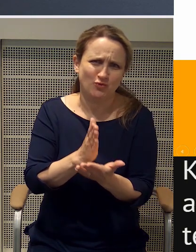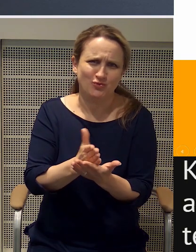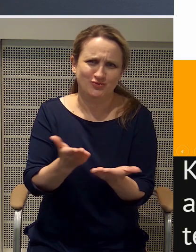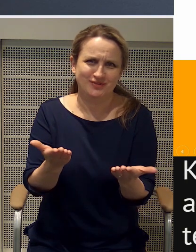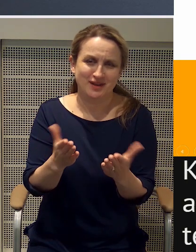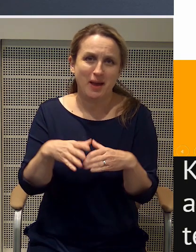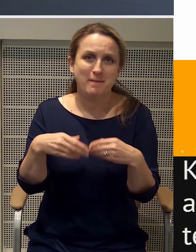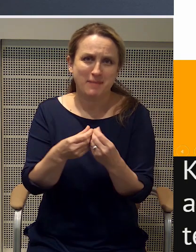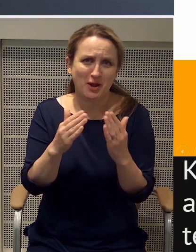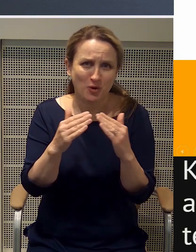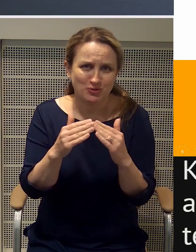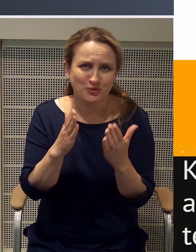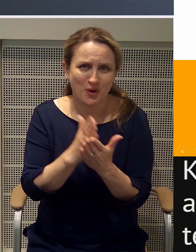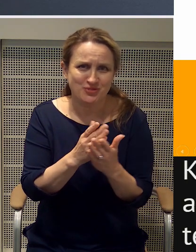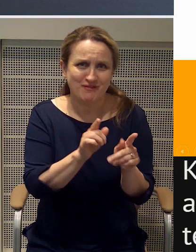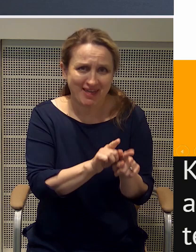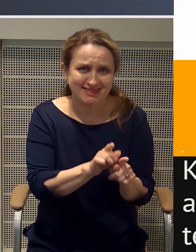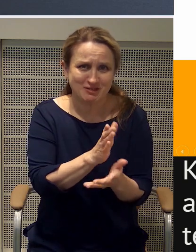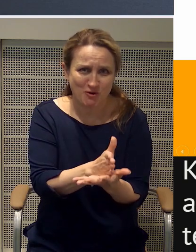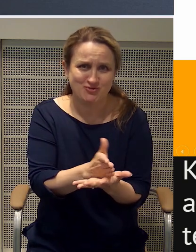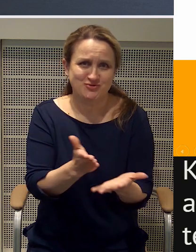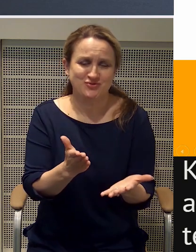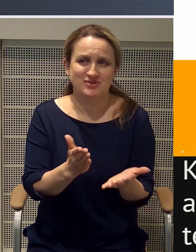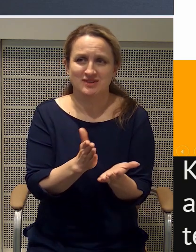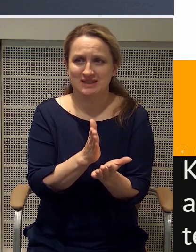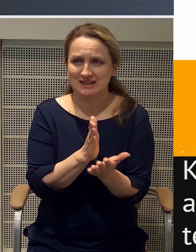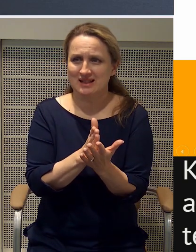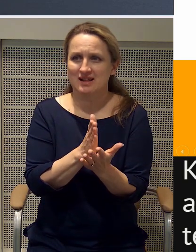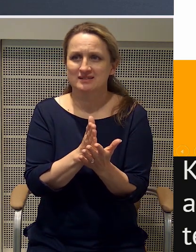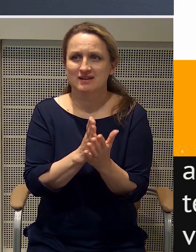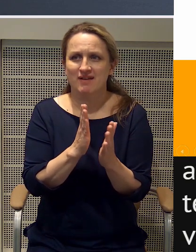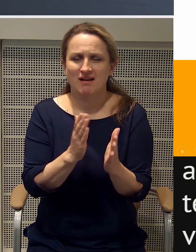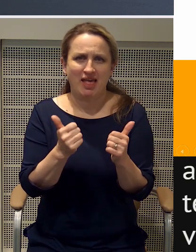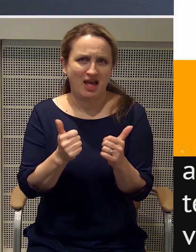So this is a specific case because